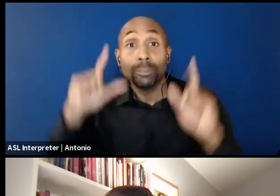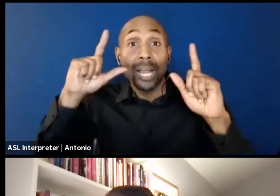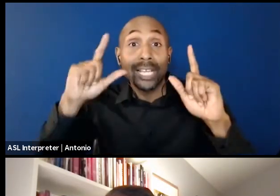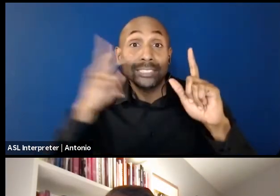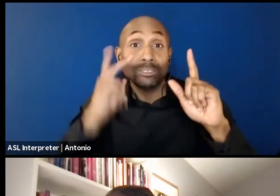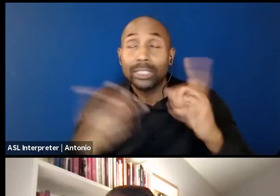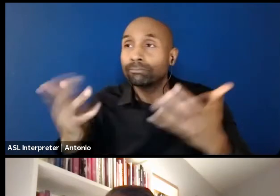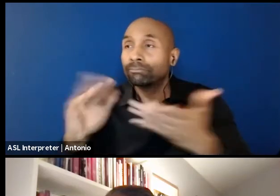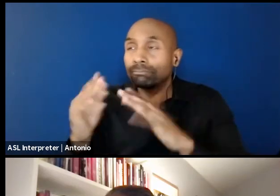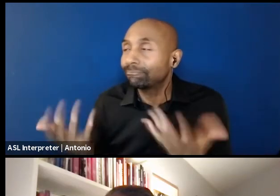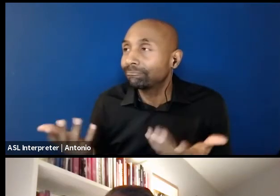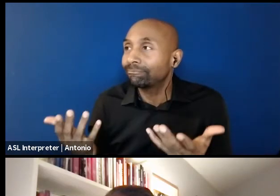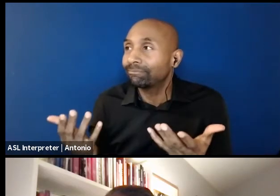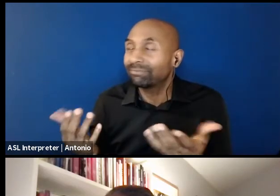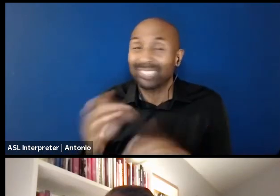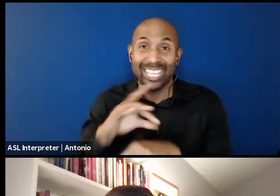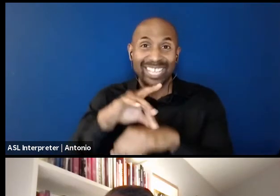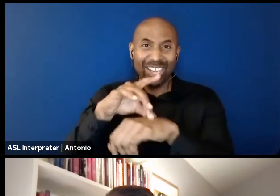afield